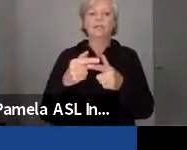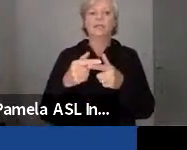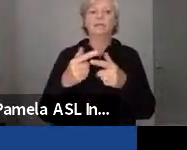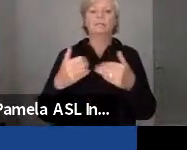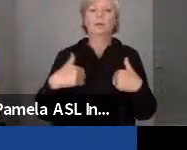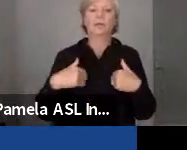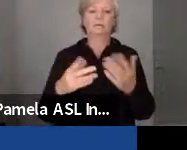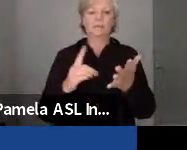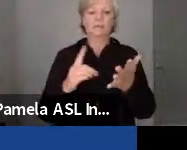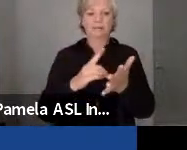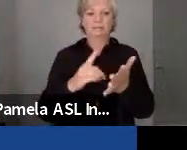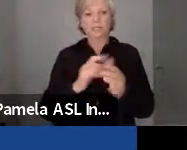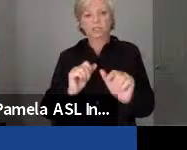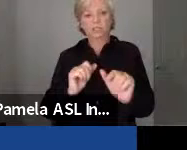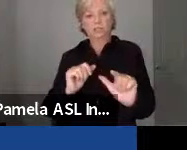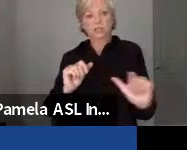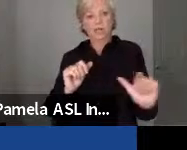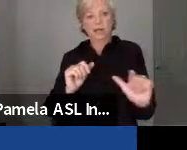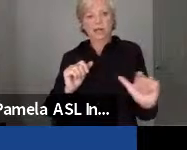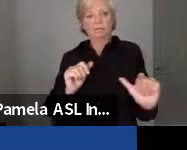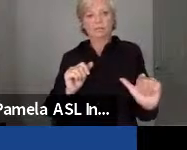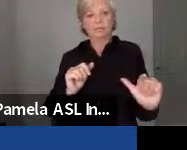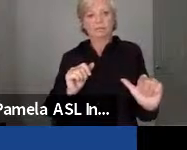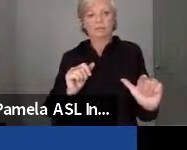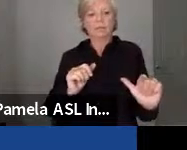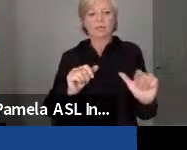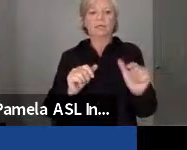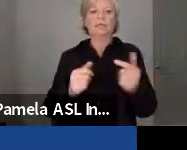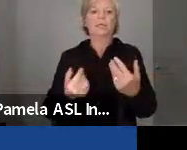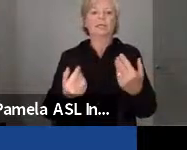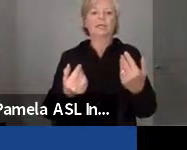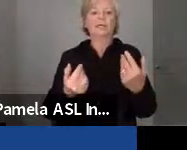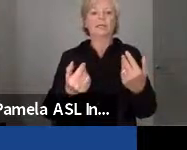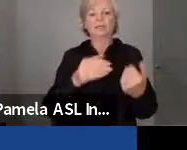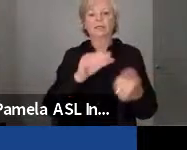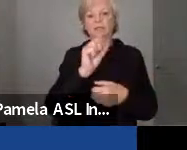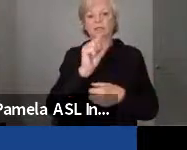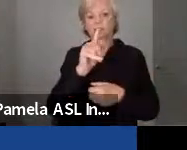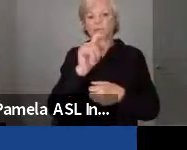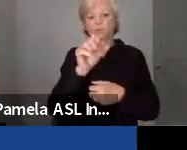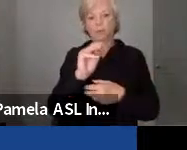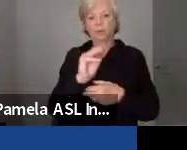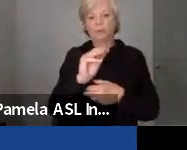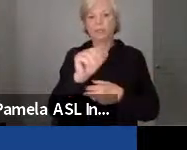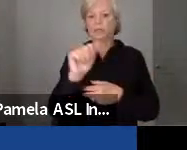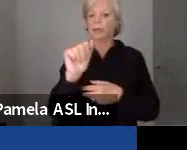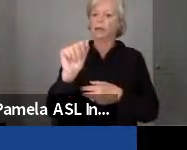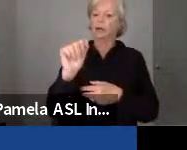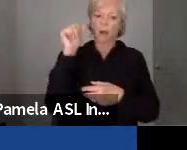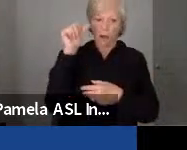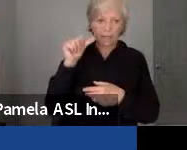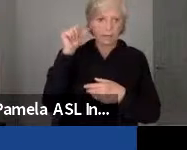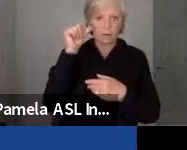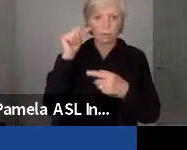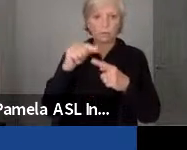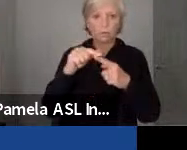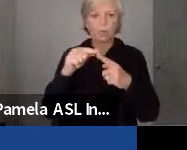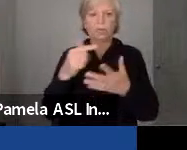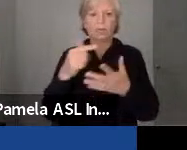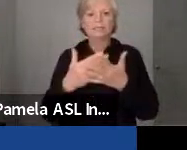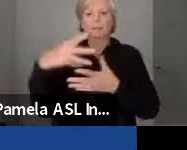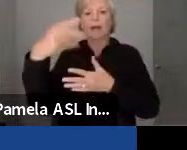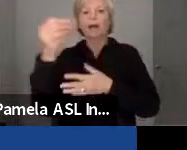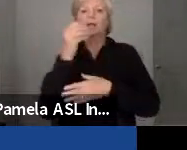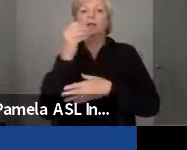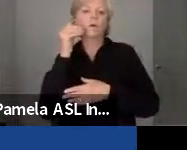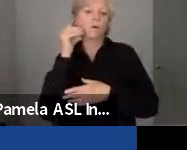left there, streaming audio, ethnic media, which will be in language, and then some out of home,